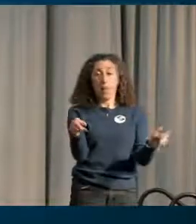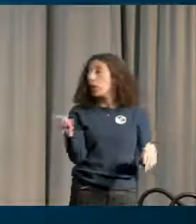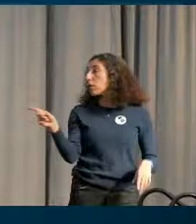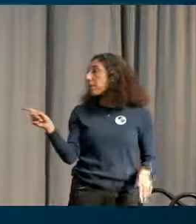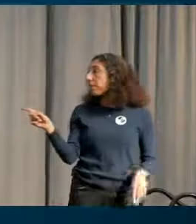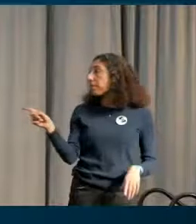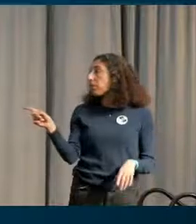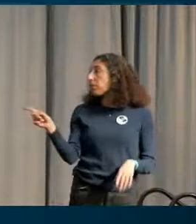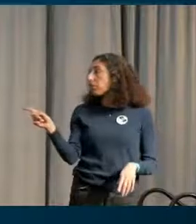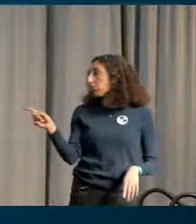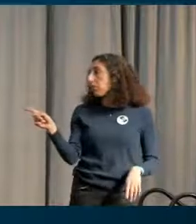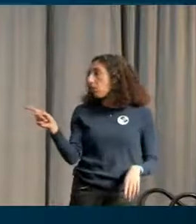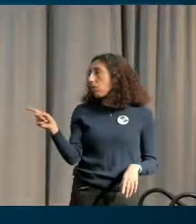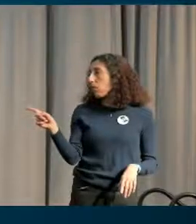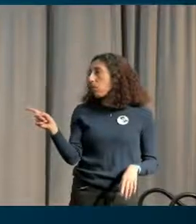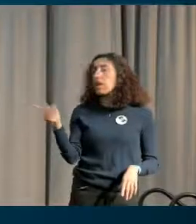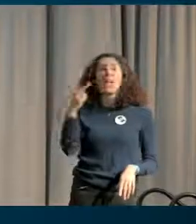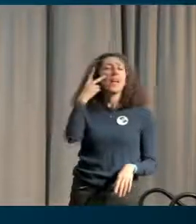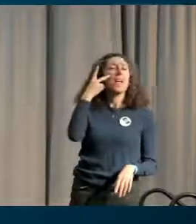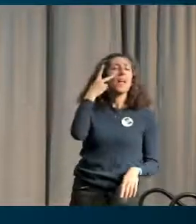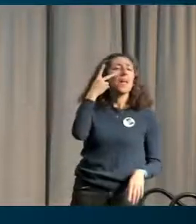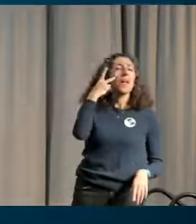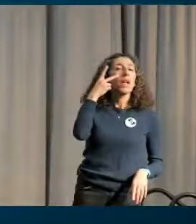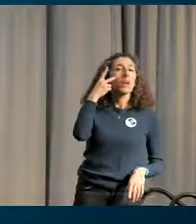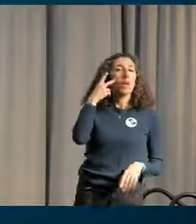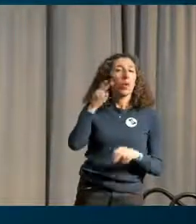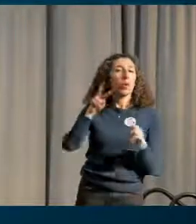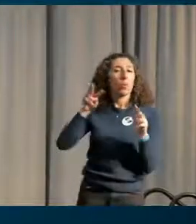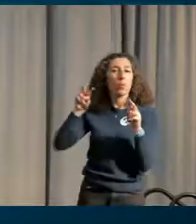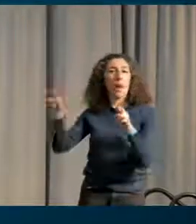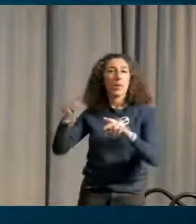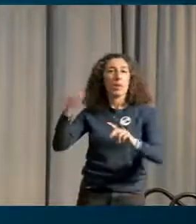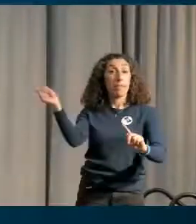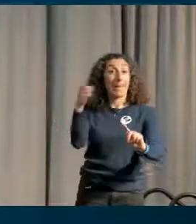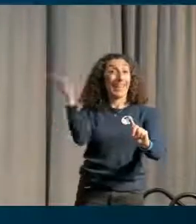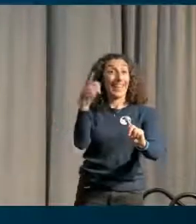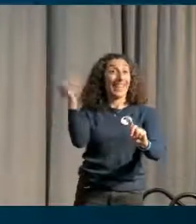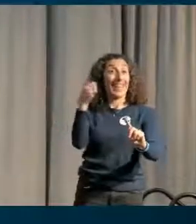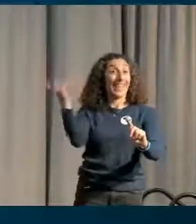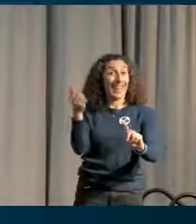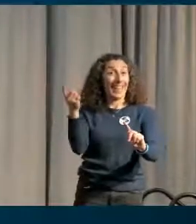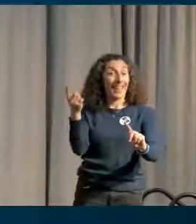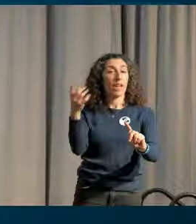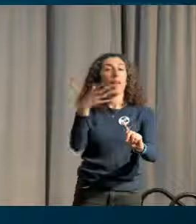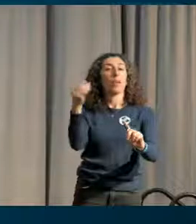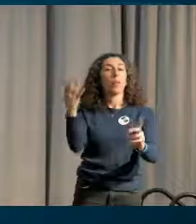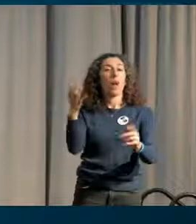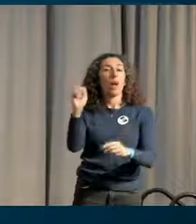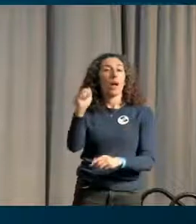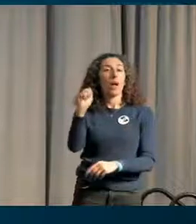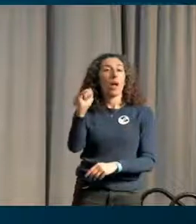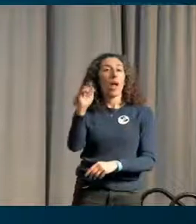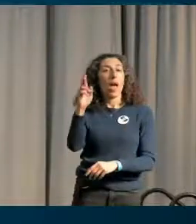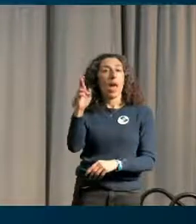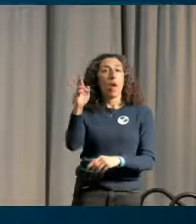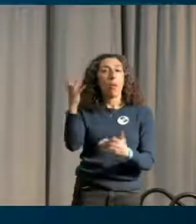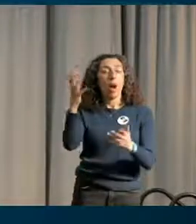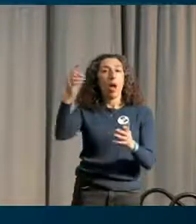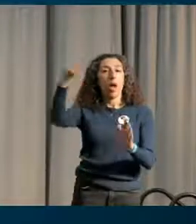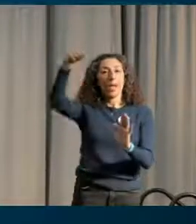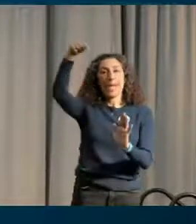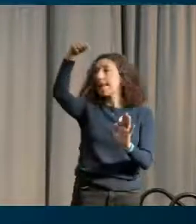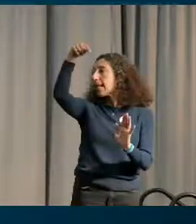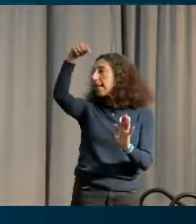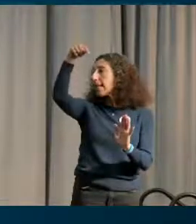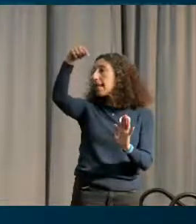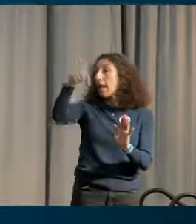as I spin it, that air is going to get pushed down. So what direction do we think that this little aero prop's going to go? Can you point